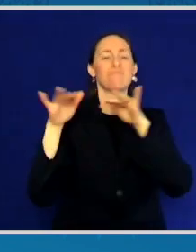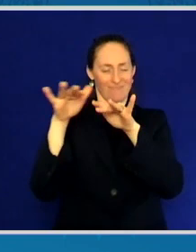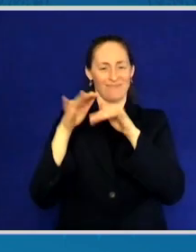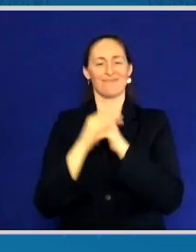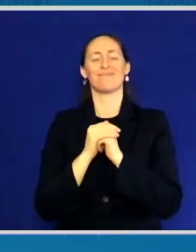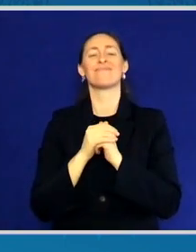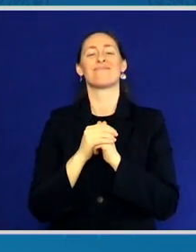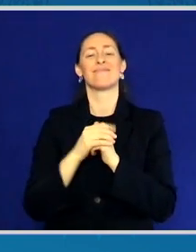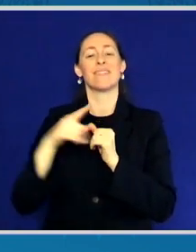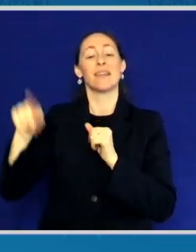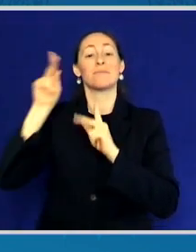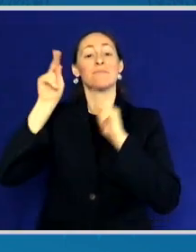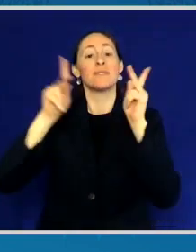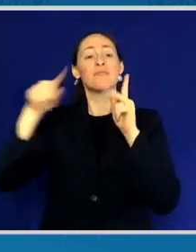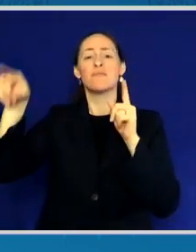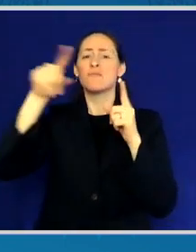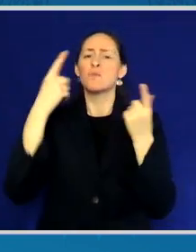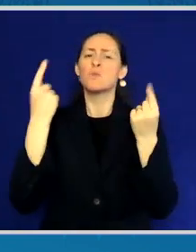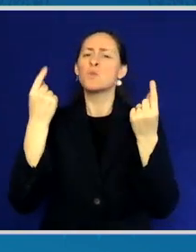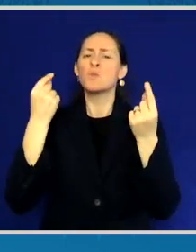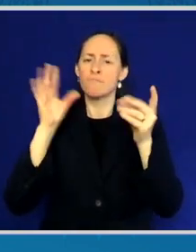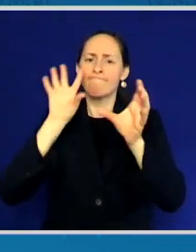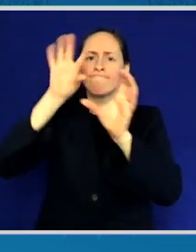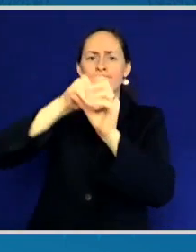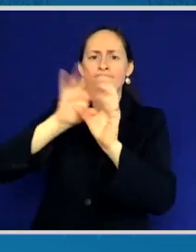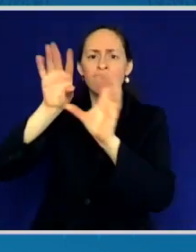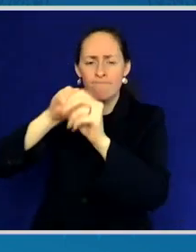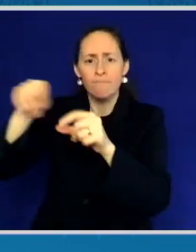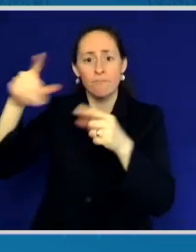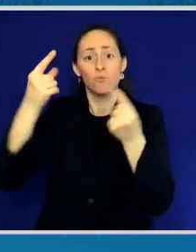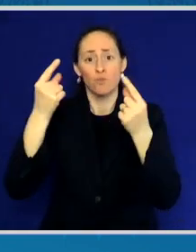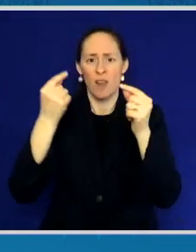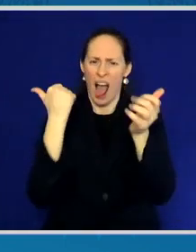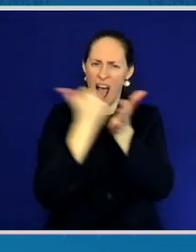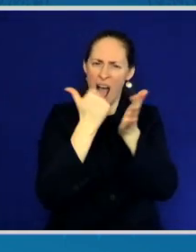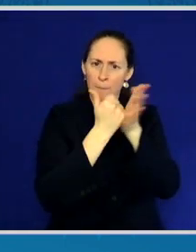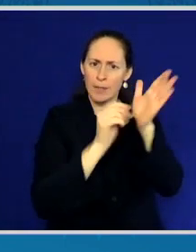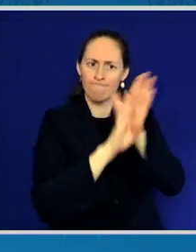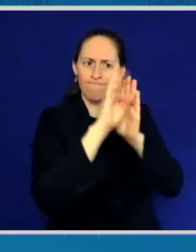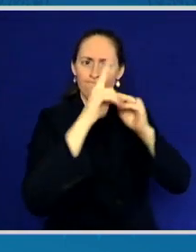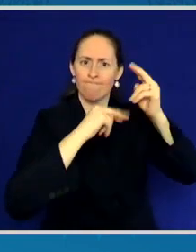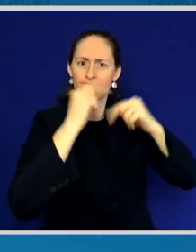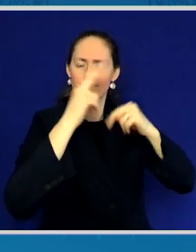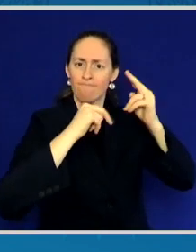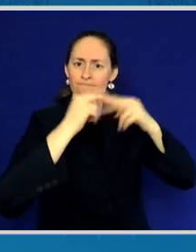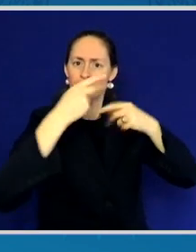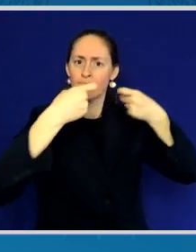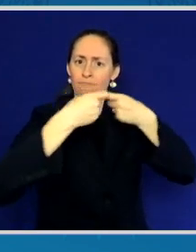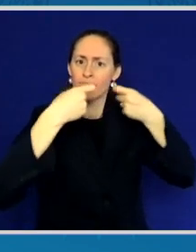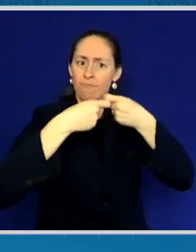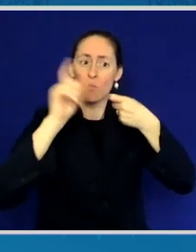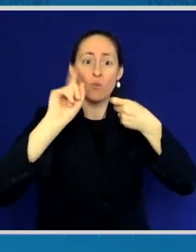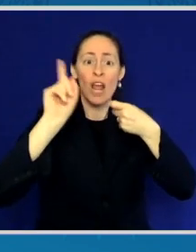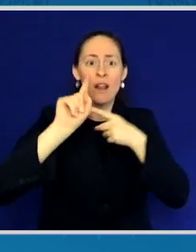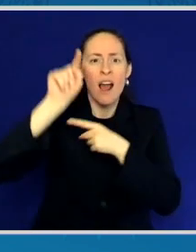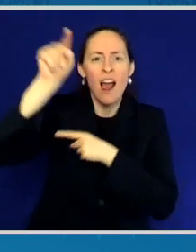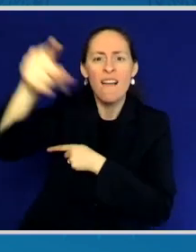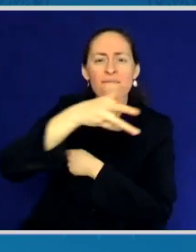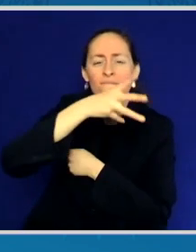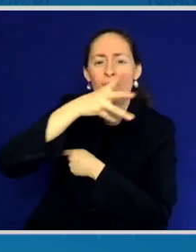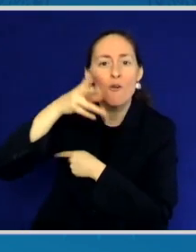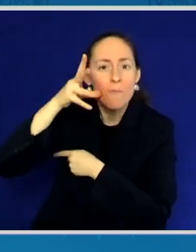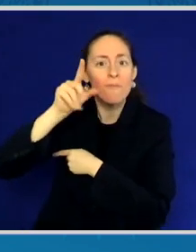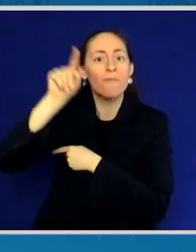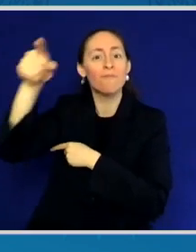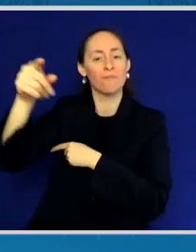that co-op who helped build electrification for rural New Hampshire. And it was on the basis of the work, literally